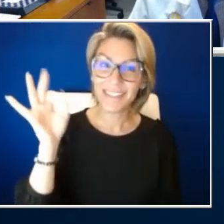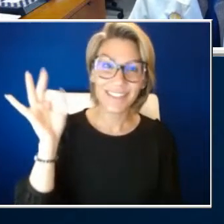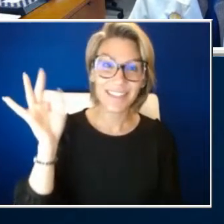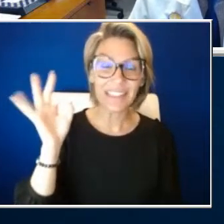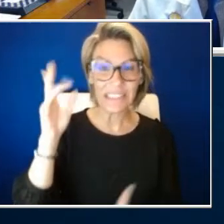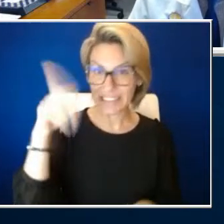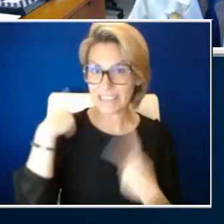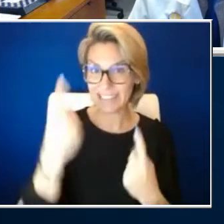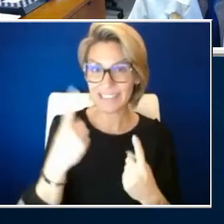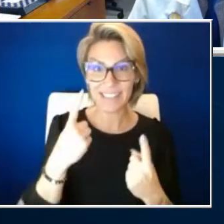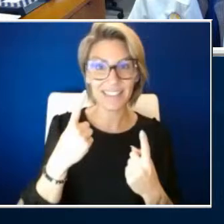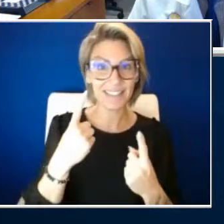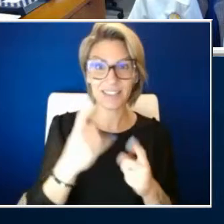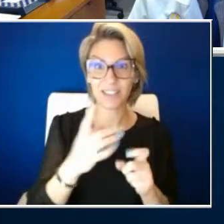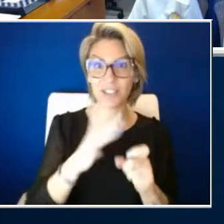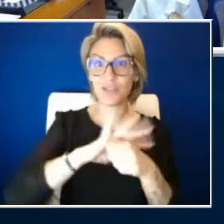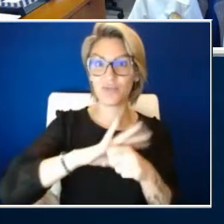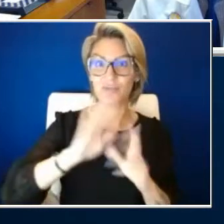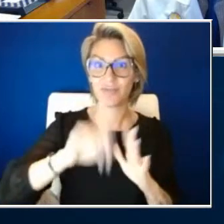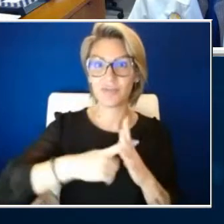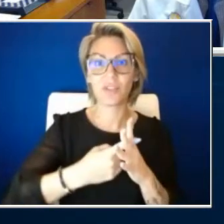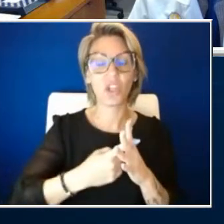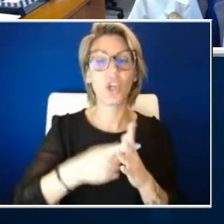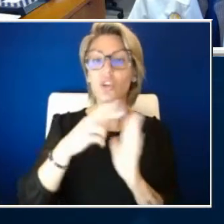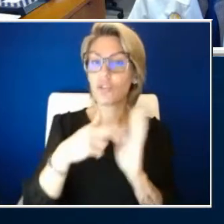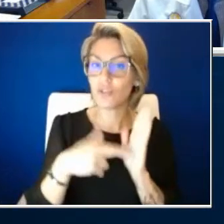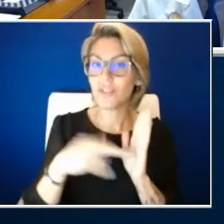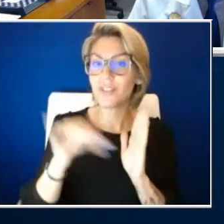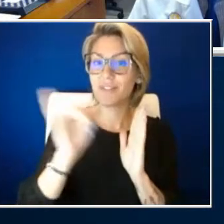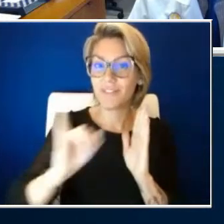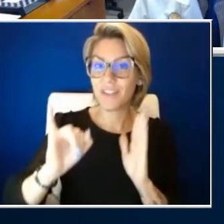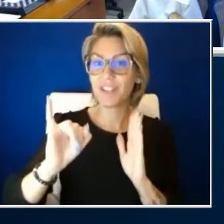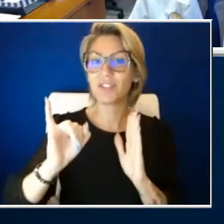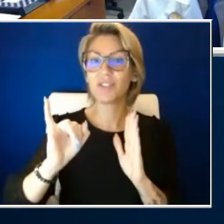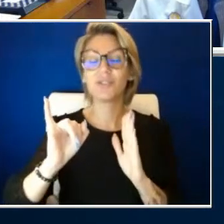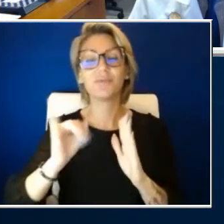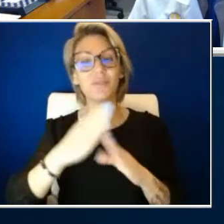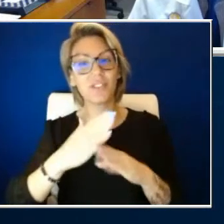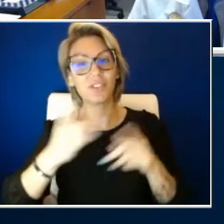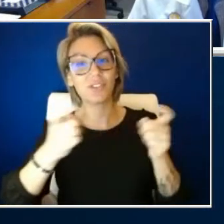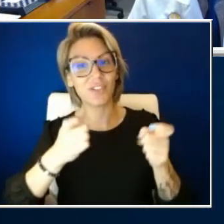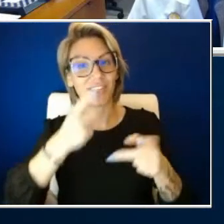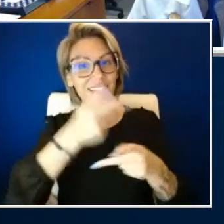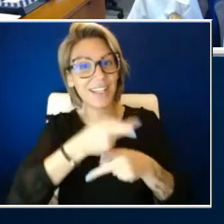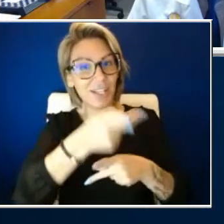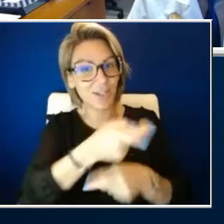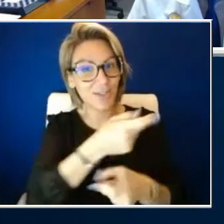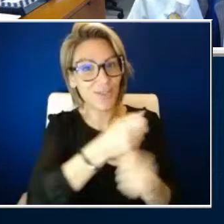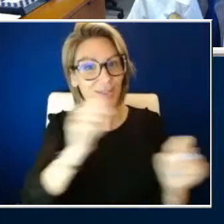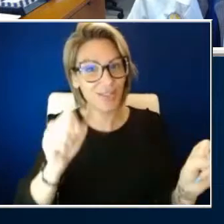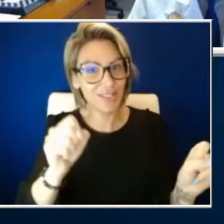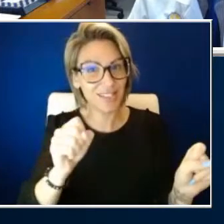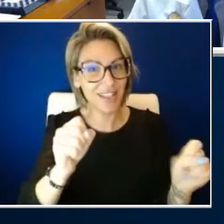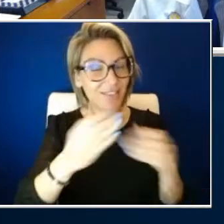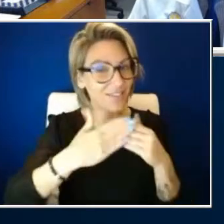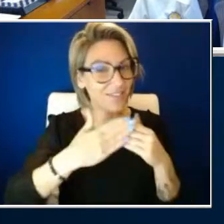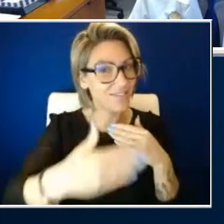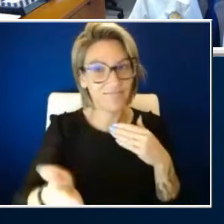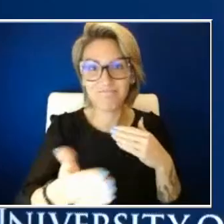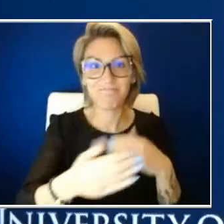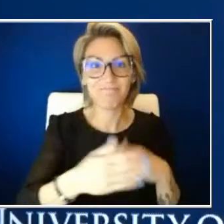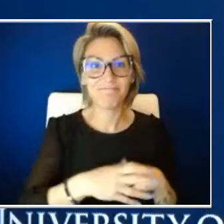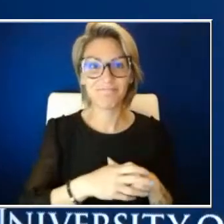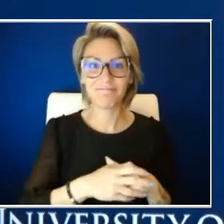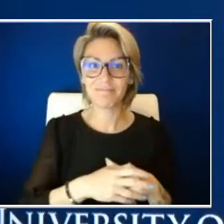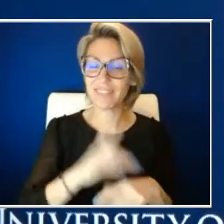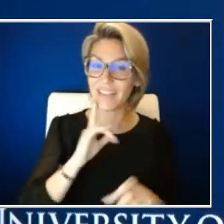pandemic. Yeah. The rules of infection control keep you safe up until this moment and every day going forward. Yeah, absolutely.